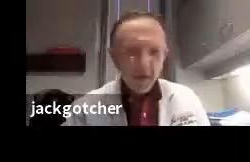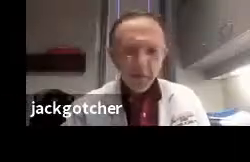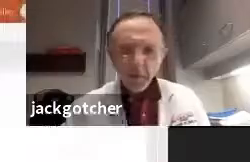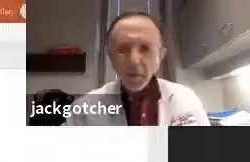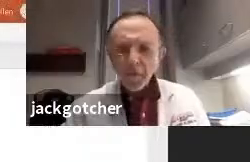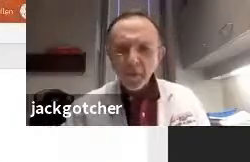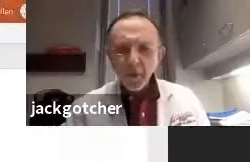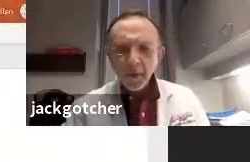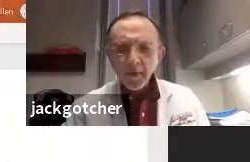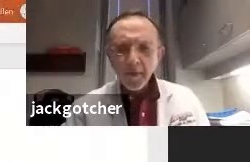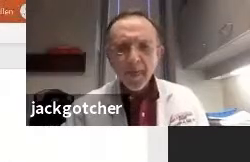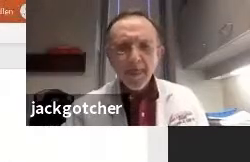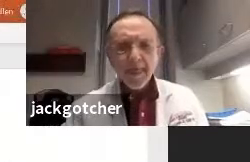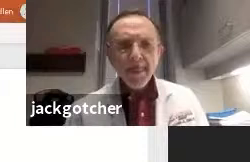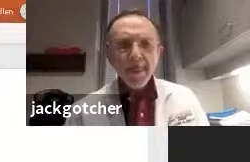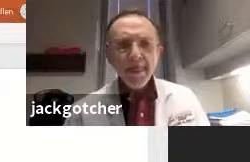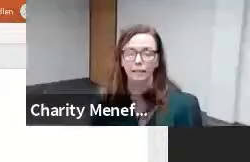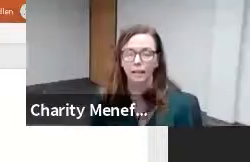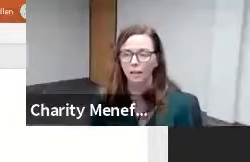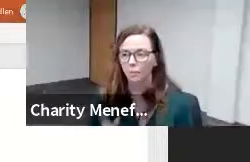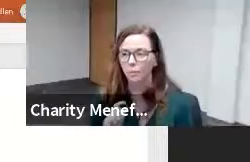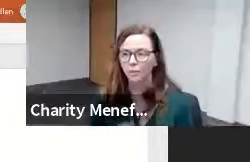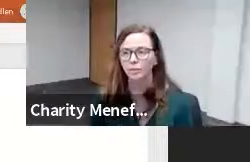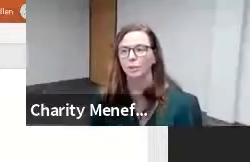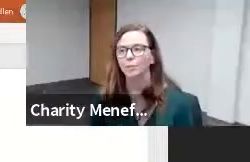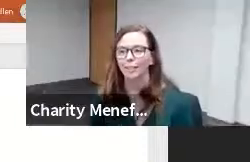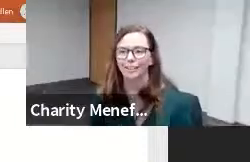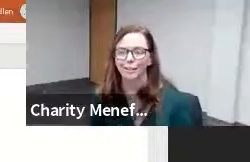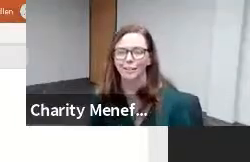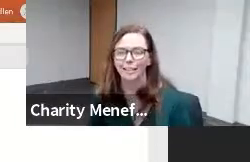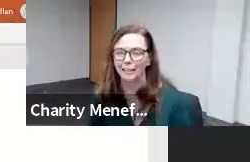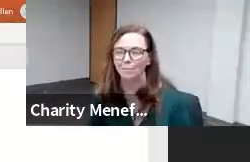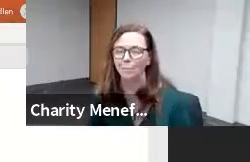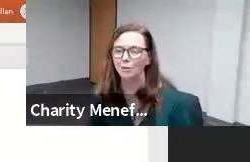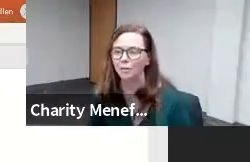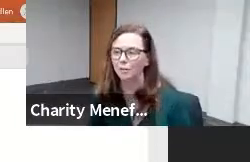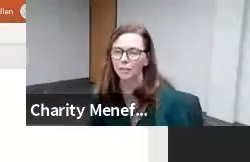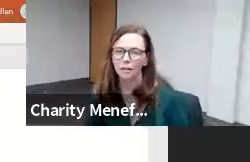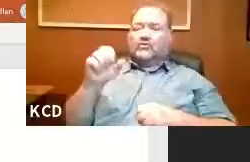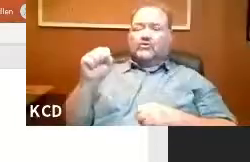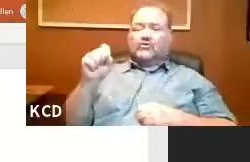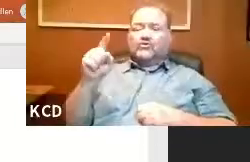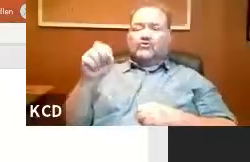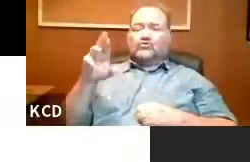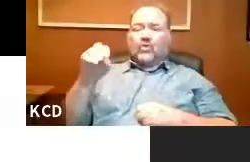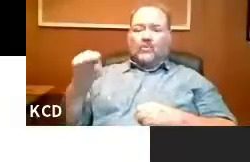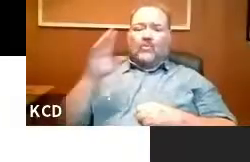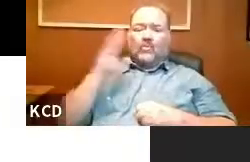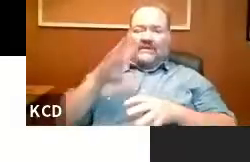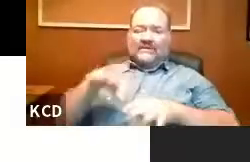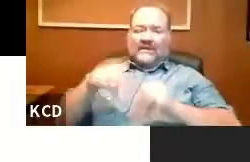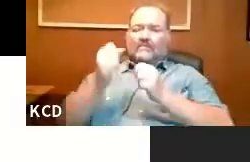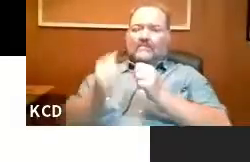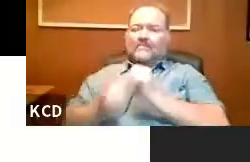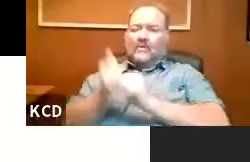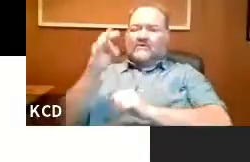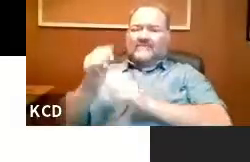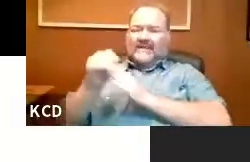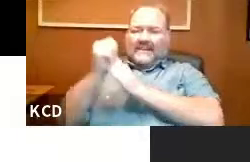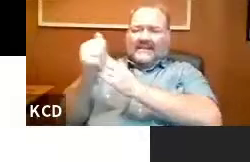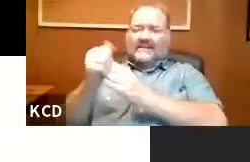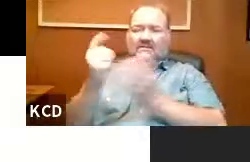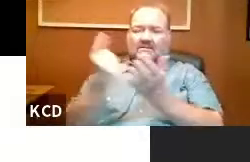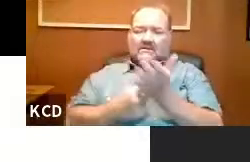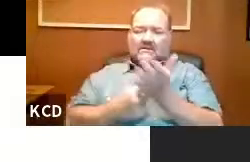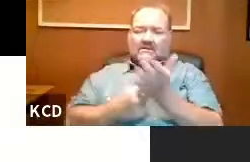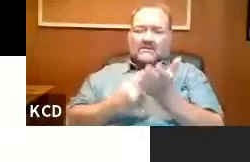the report for us, please. Yes, and Roberta Sturm's going to take most of the lead on it. I want to say, first of all, a